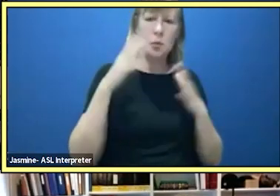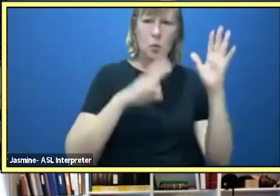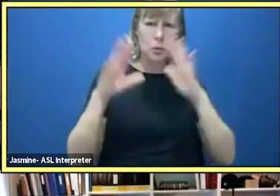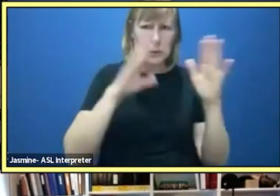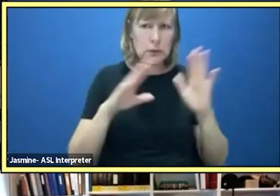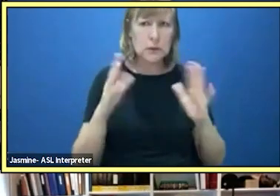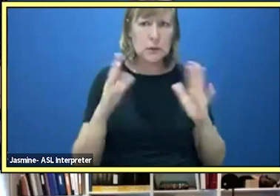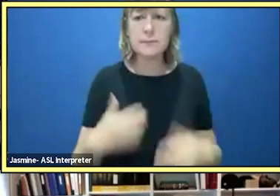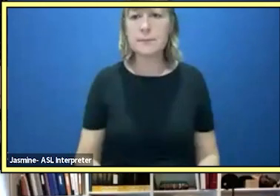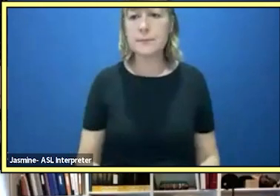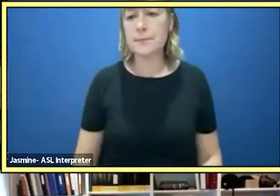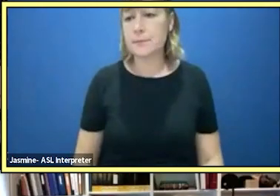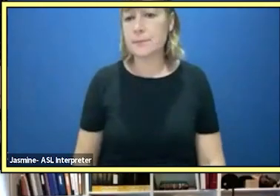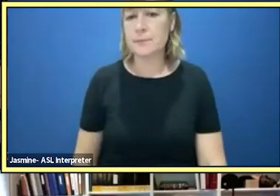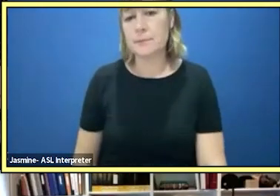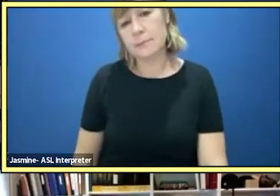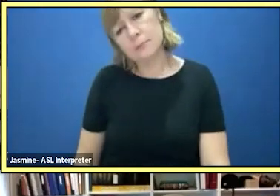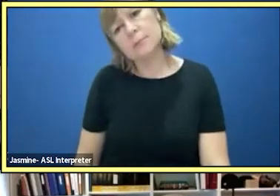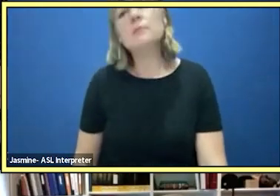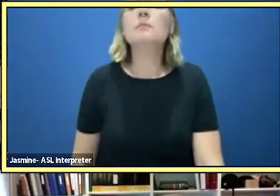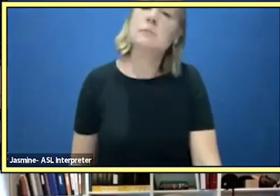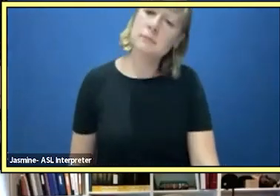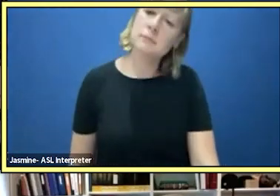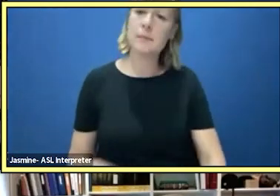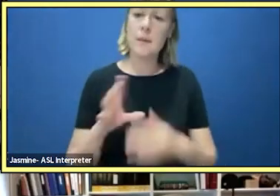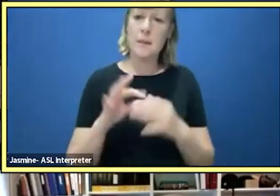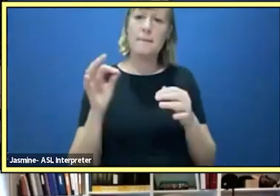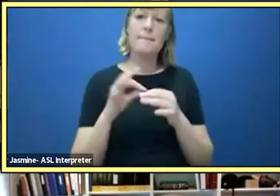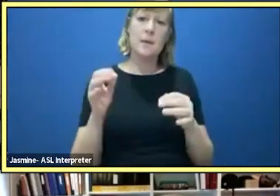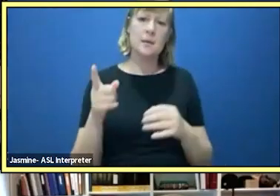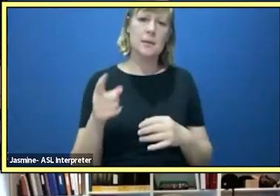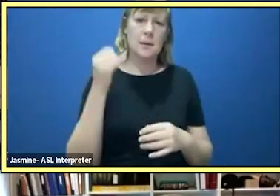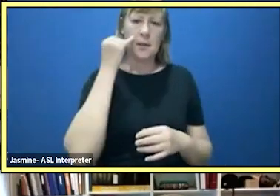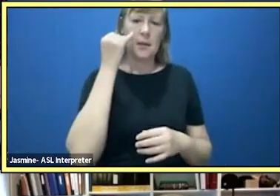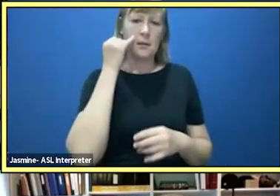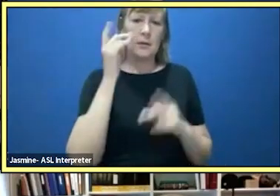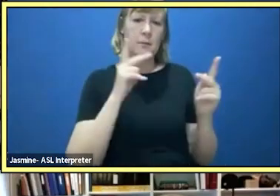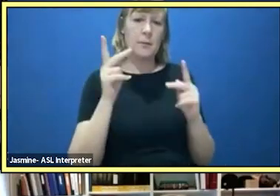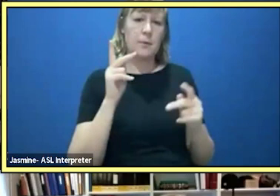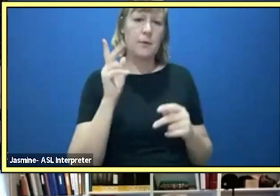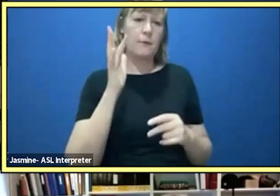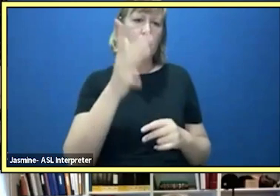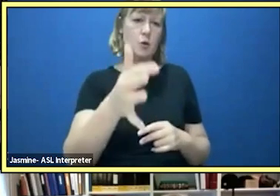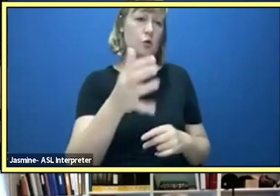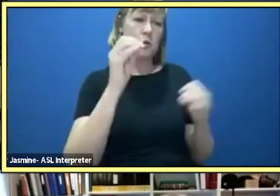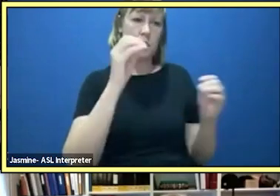There is another comment for people down the road. If people cannot make the meeting and don't have internet, will there be mailed